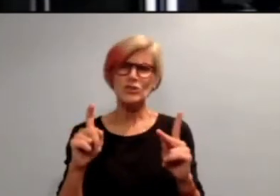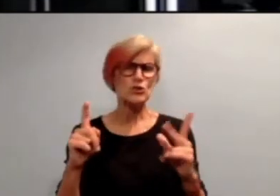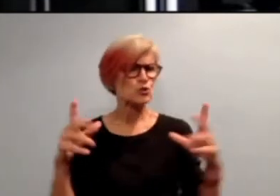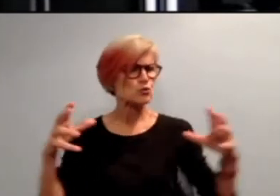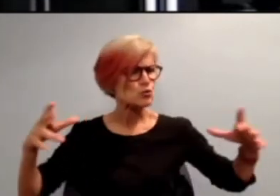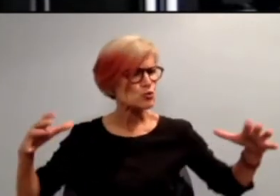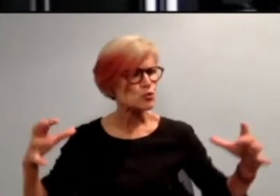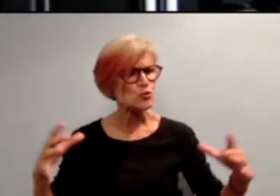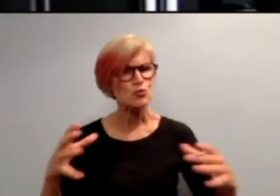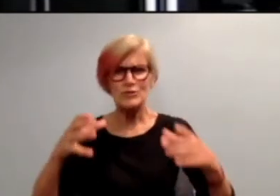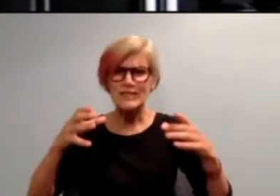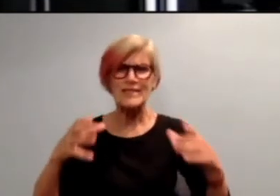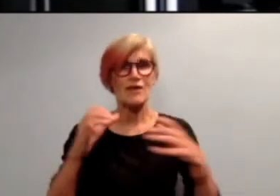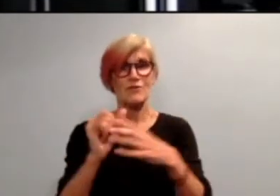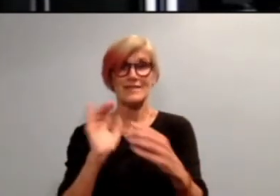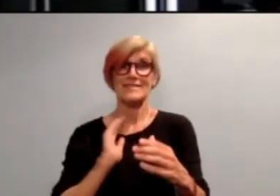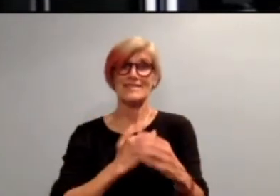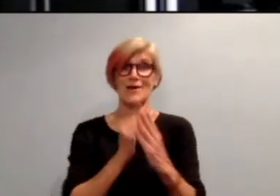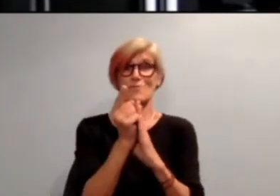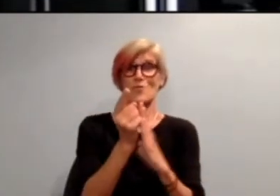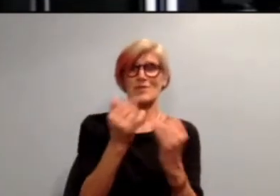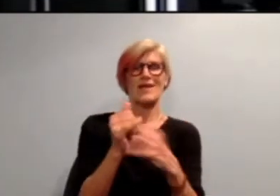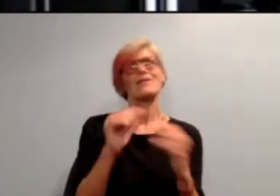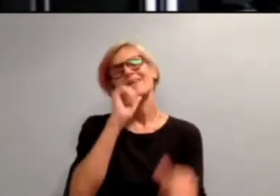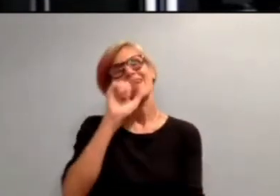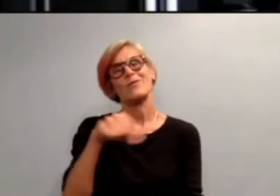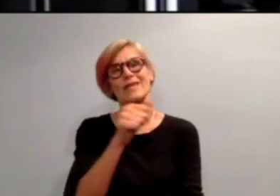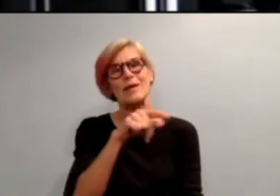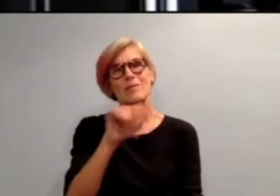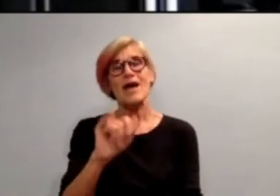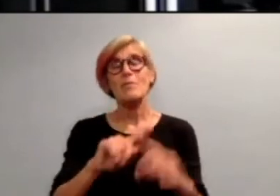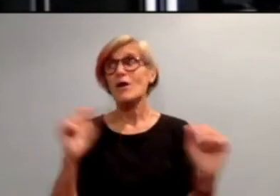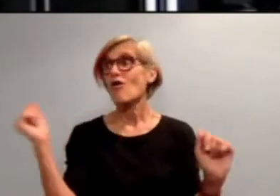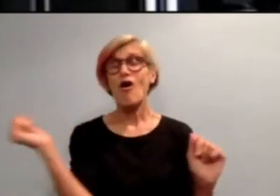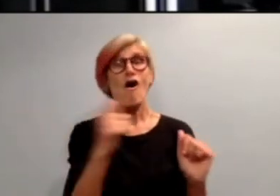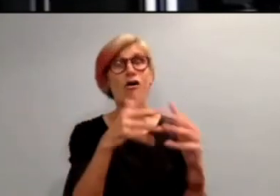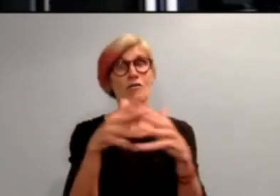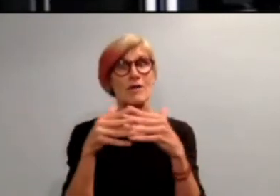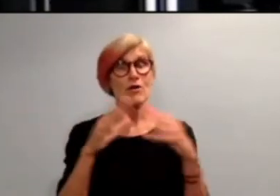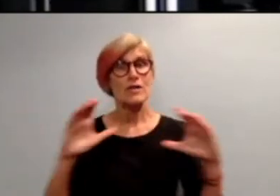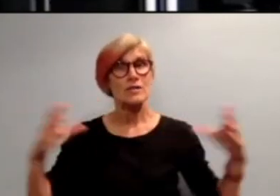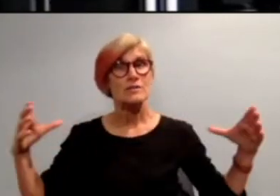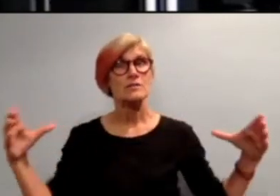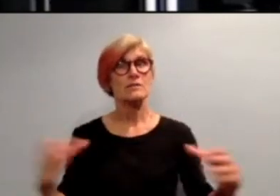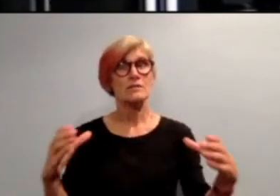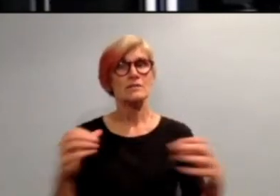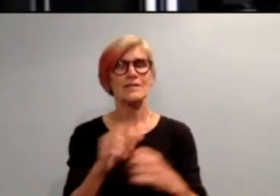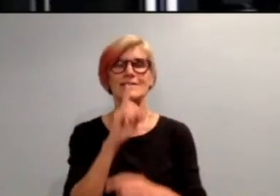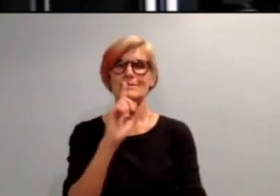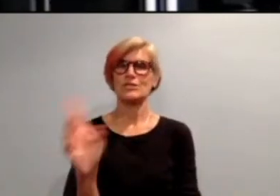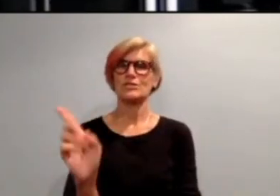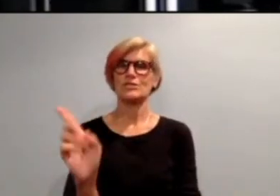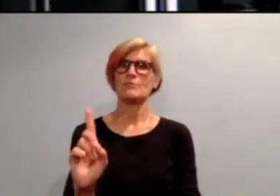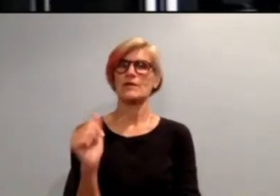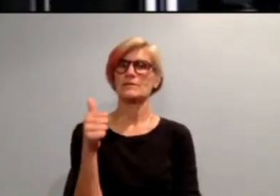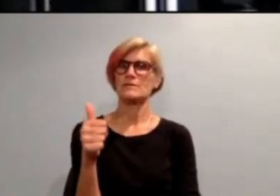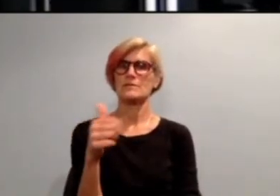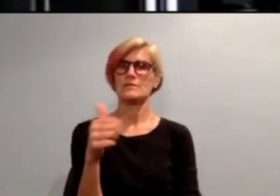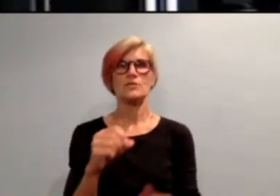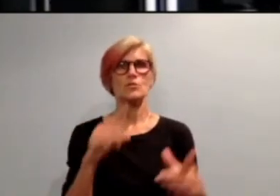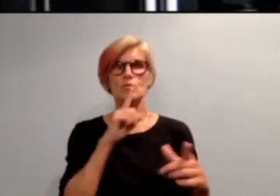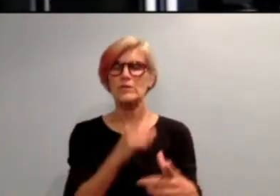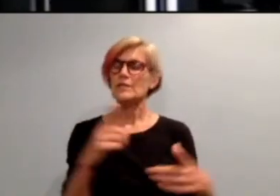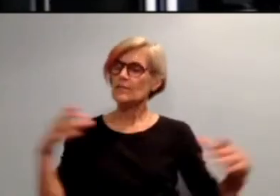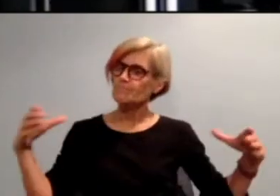is our moment, not just as Asian Pacific Islanders, but for all Americans, and especially as Democrats, to rally